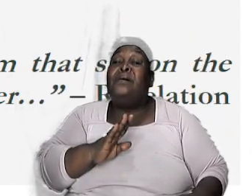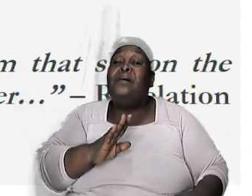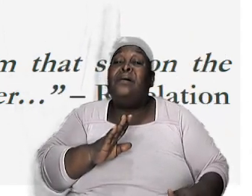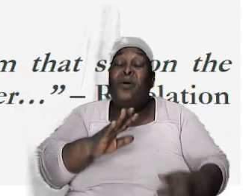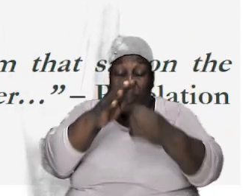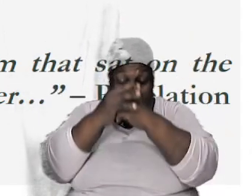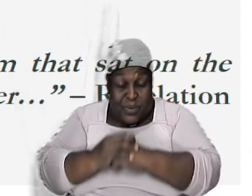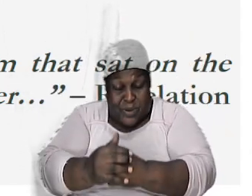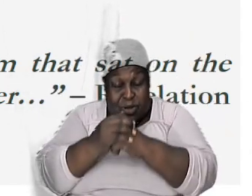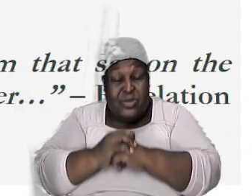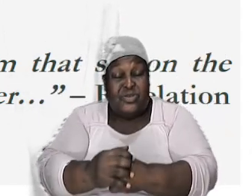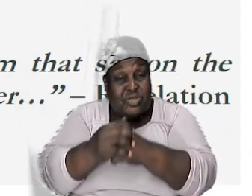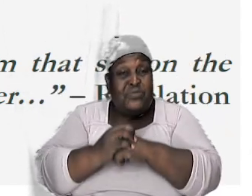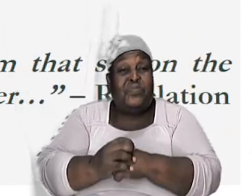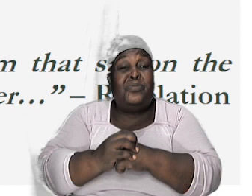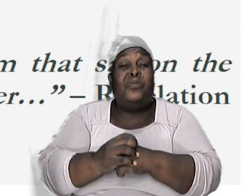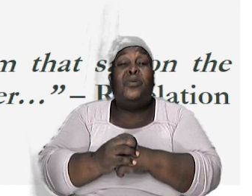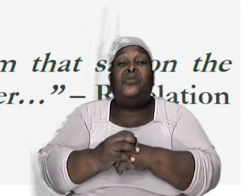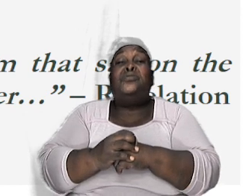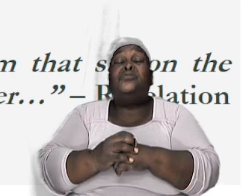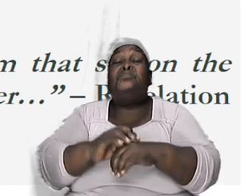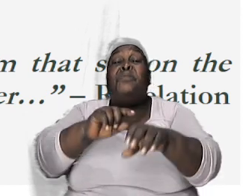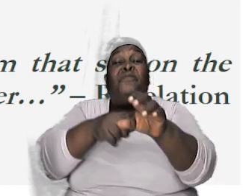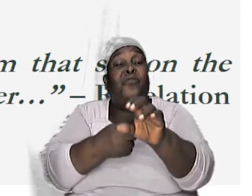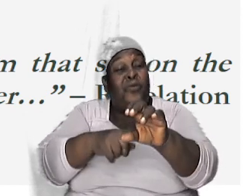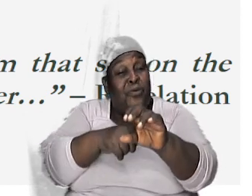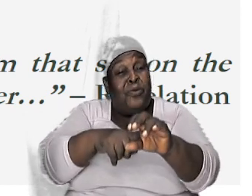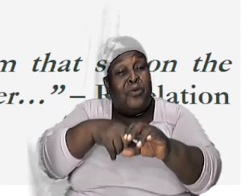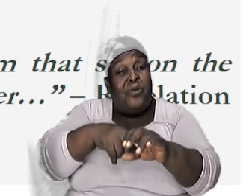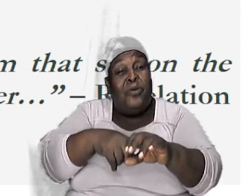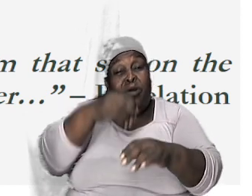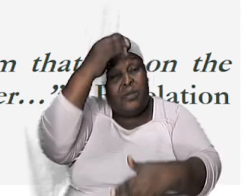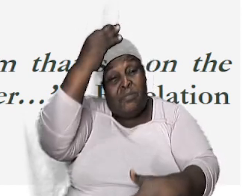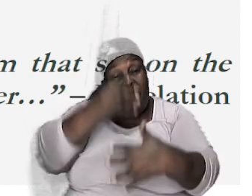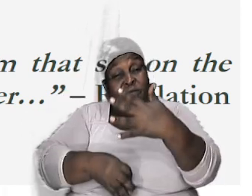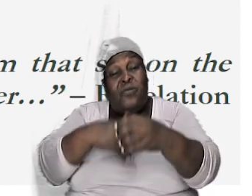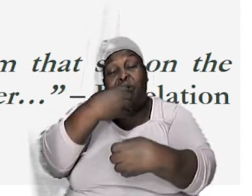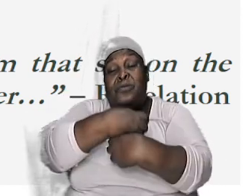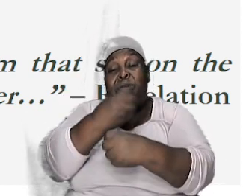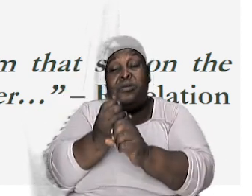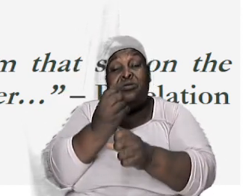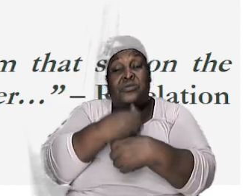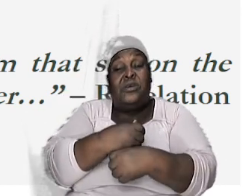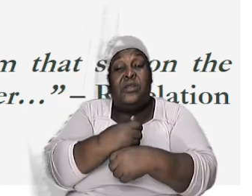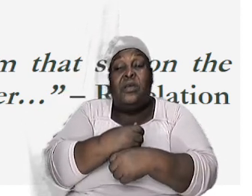worship is going to continue throughout all eternity. That are some truths about worship.